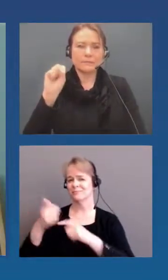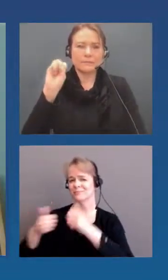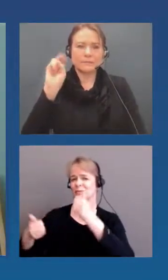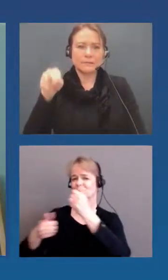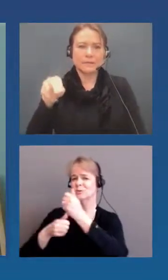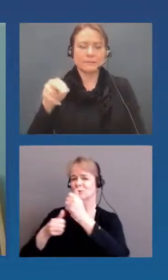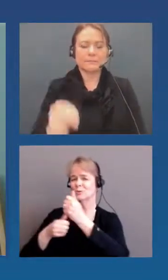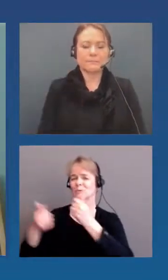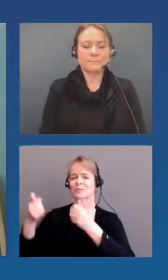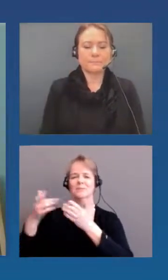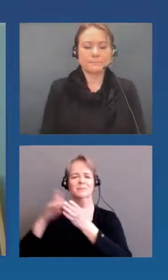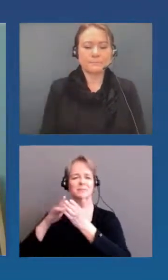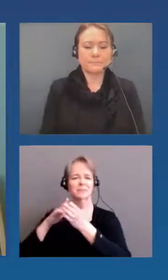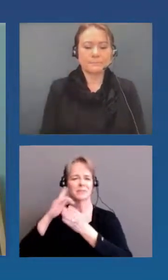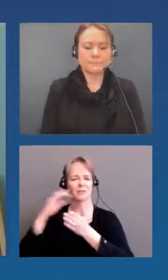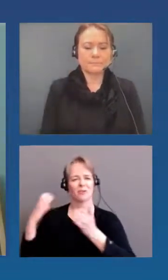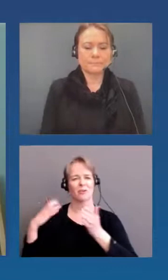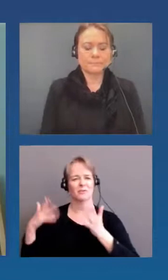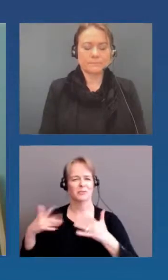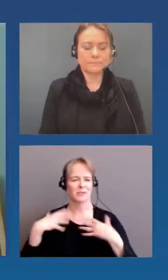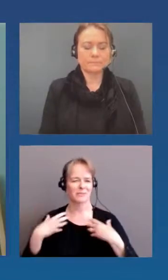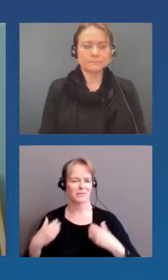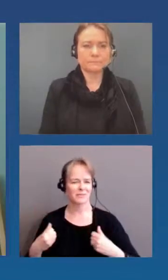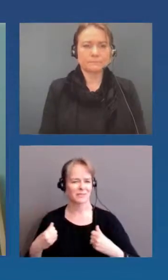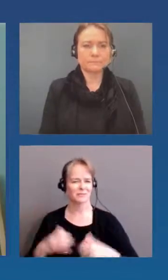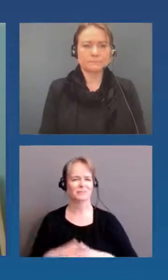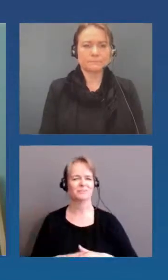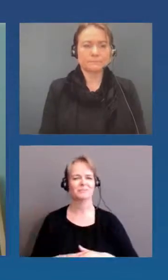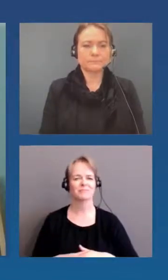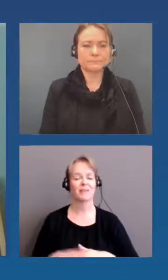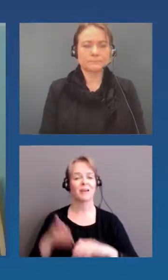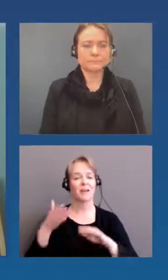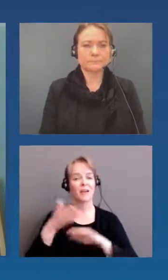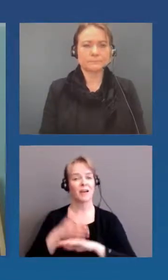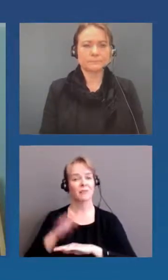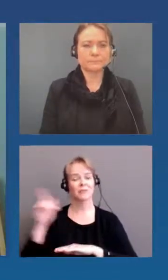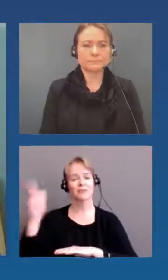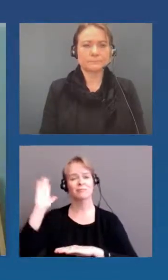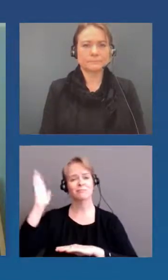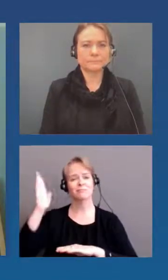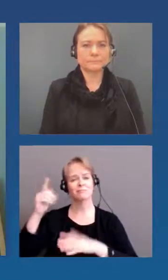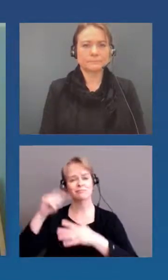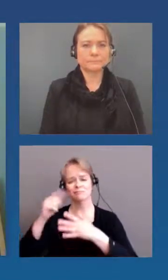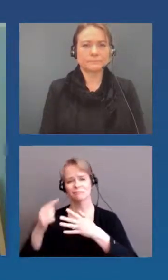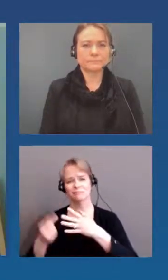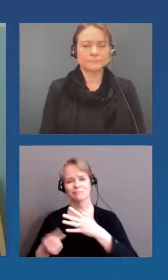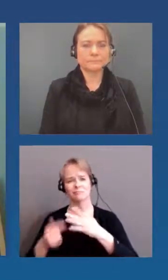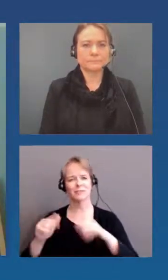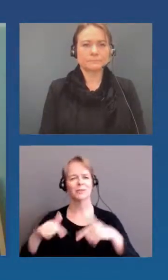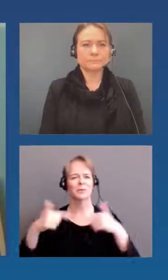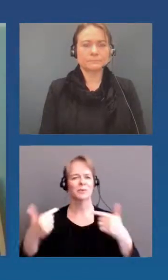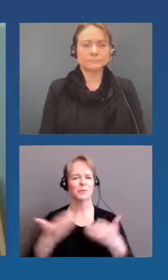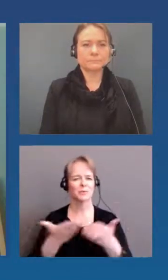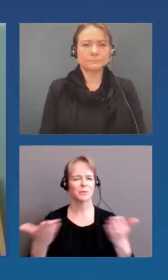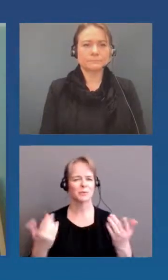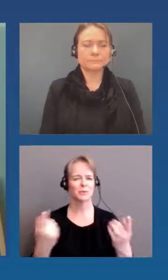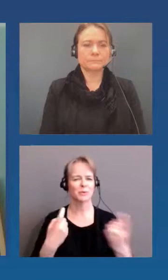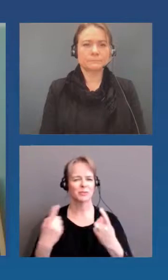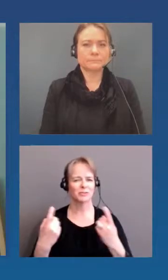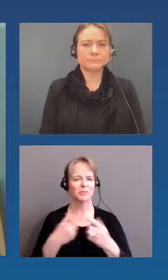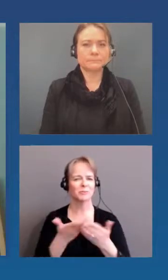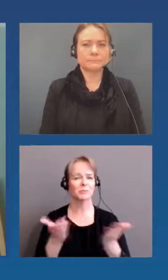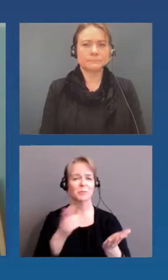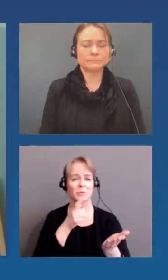publique Ottawa. After we hear from the panelists, we will take questions from the media. We will begin now with remarks by Councillor